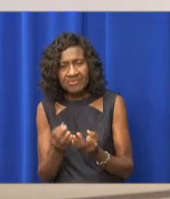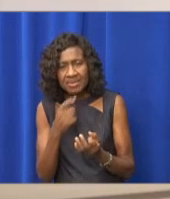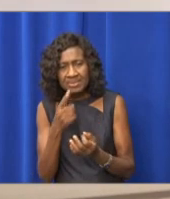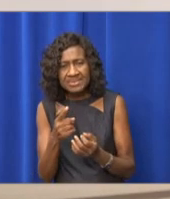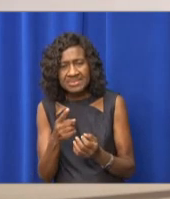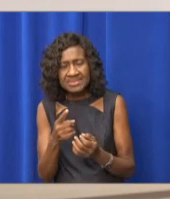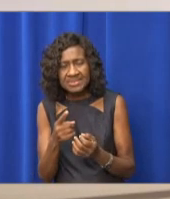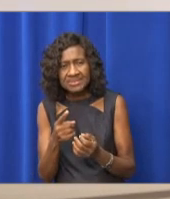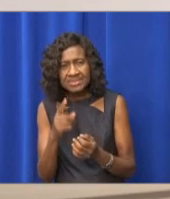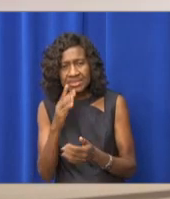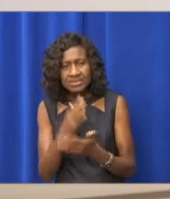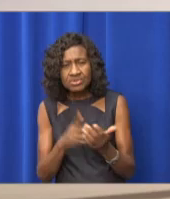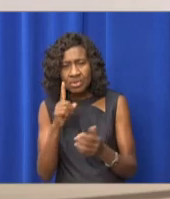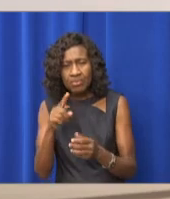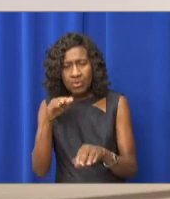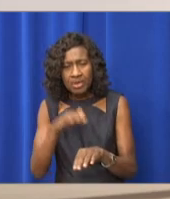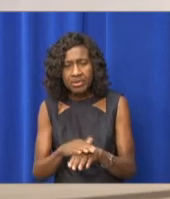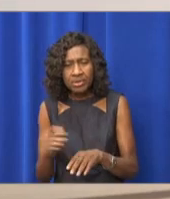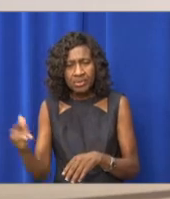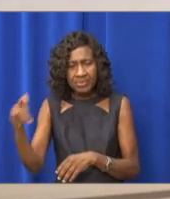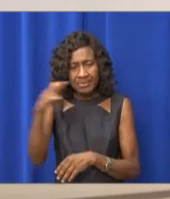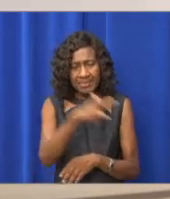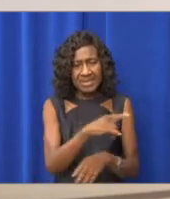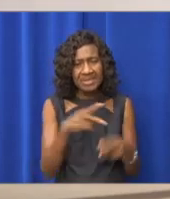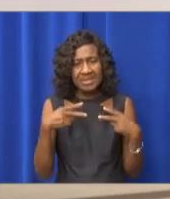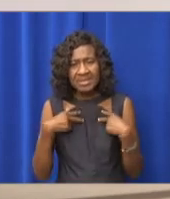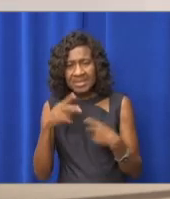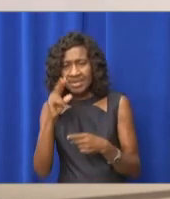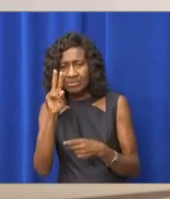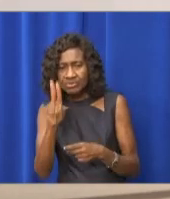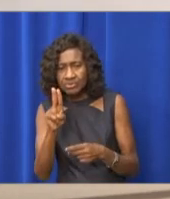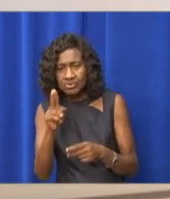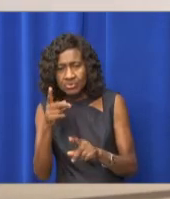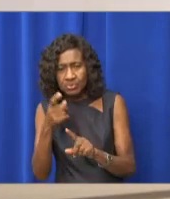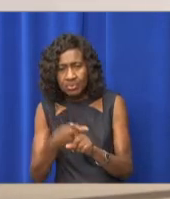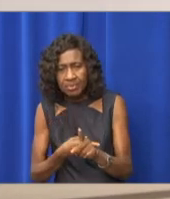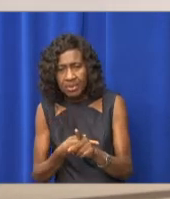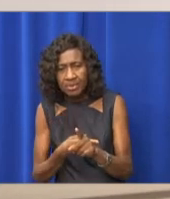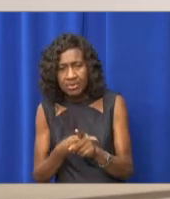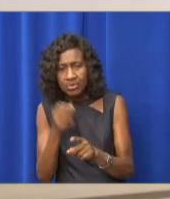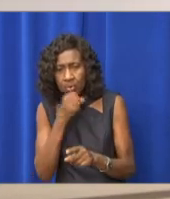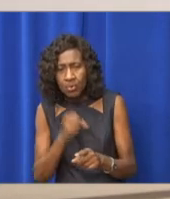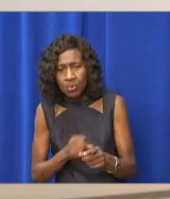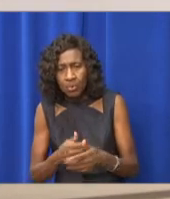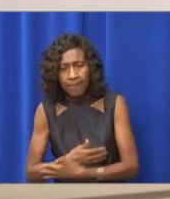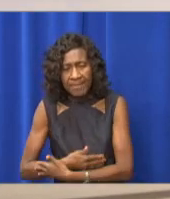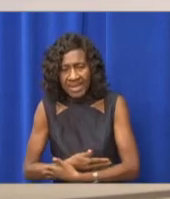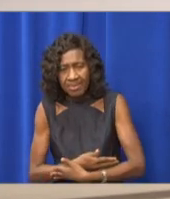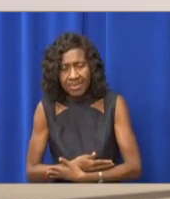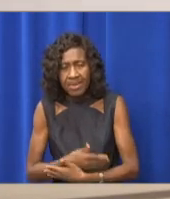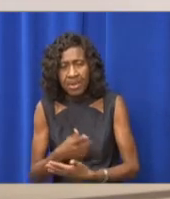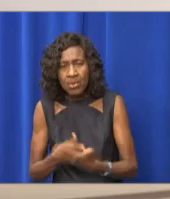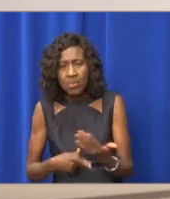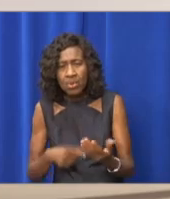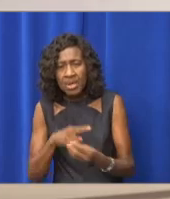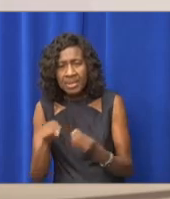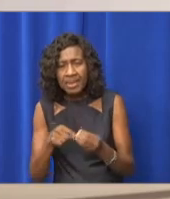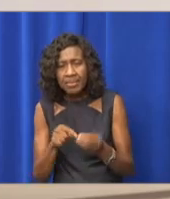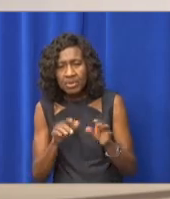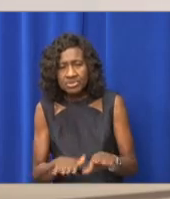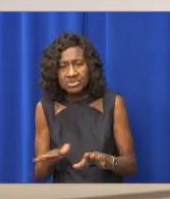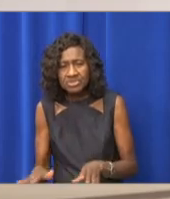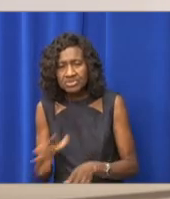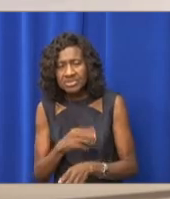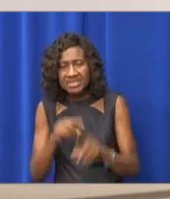2-month-old baby. They're asking if the baby will have to be tested. What's the policy when it comes to children and